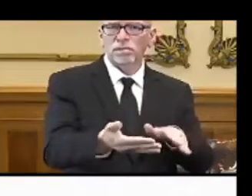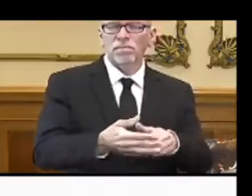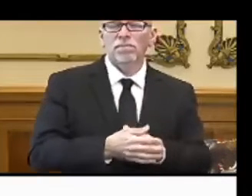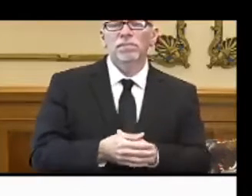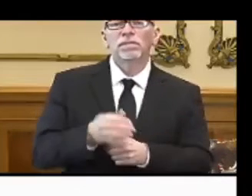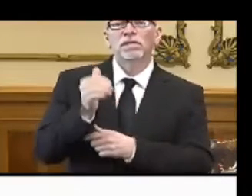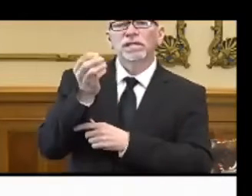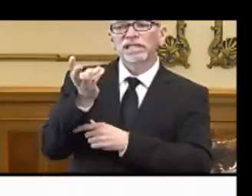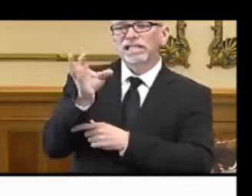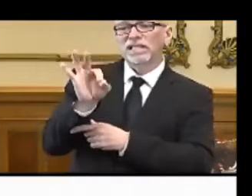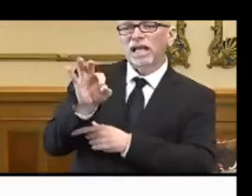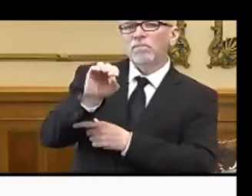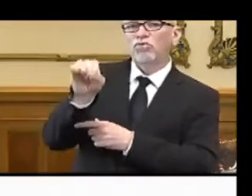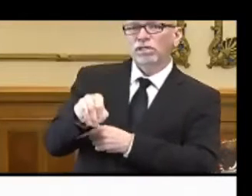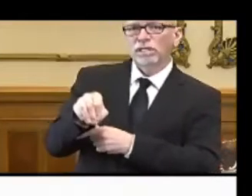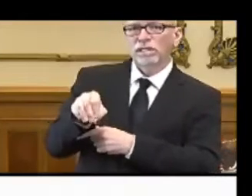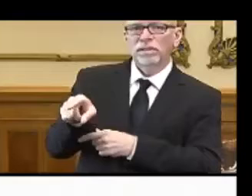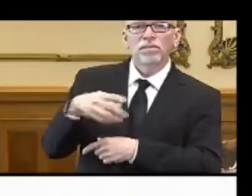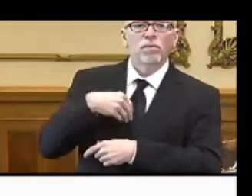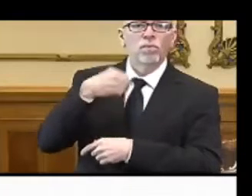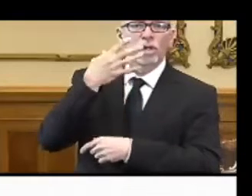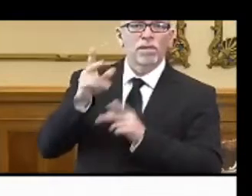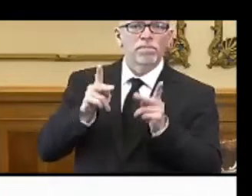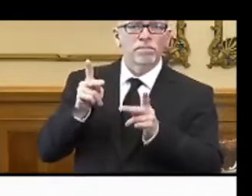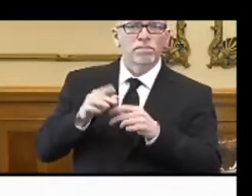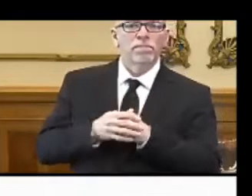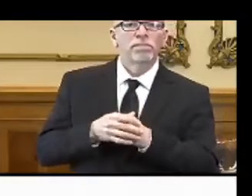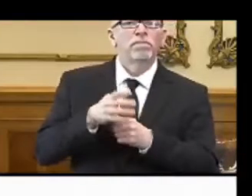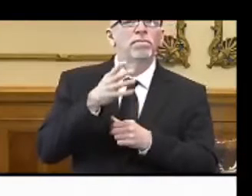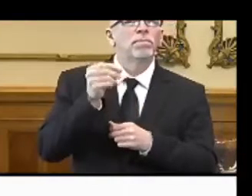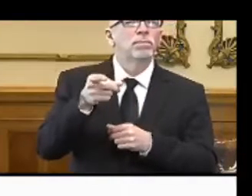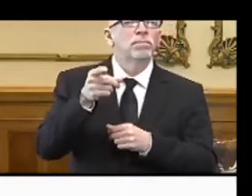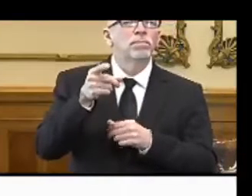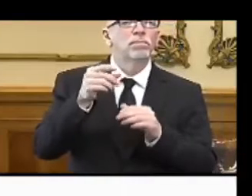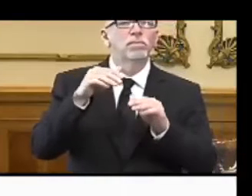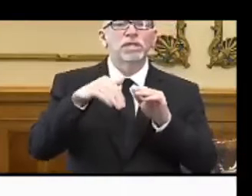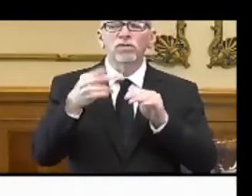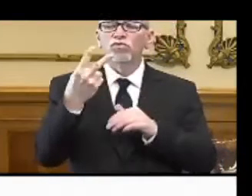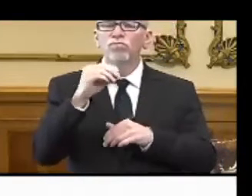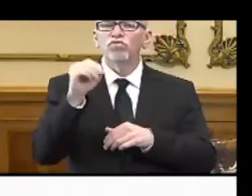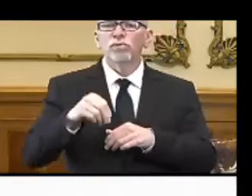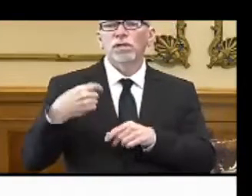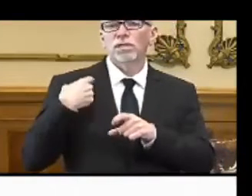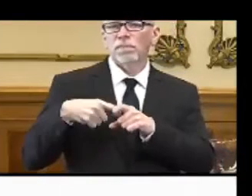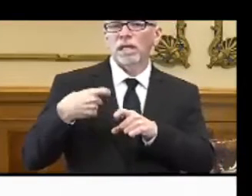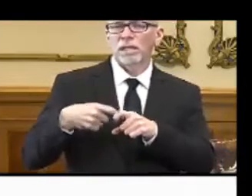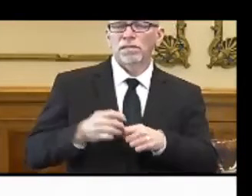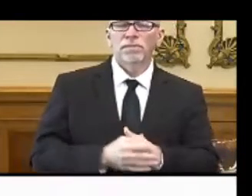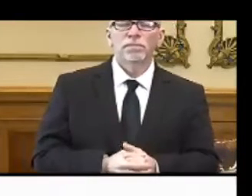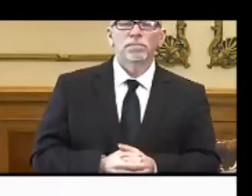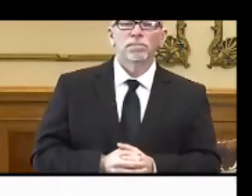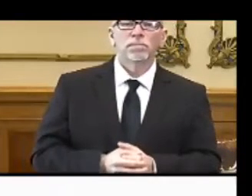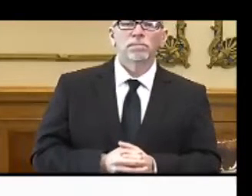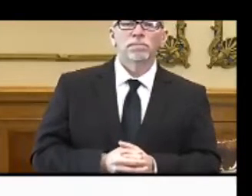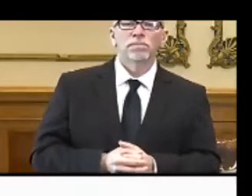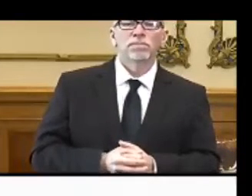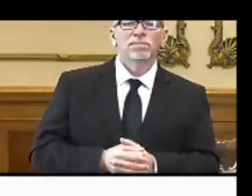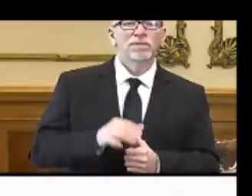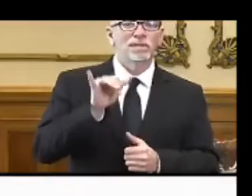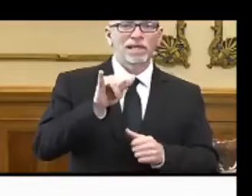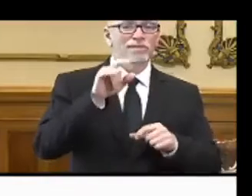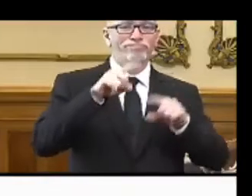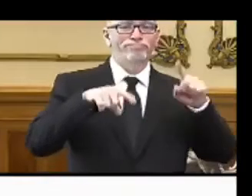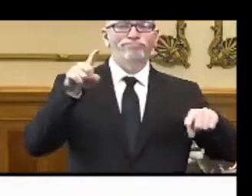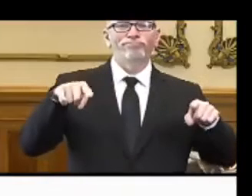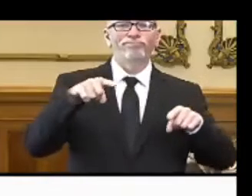while 69% were among our white Hoosiers and a little under 2% among our Hispanic residents. These disparities among